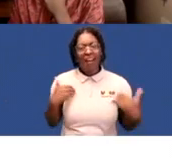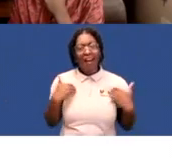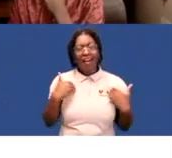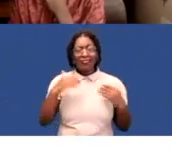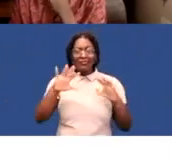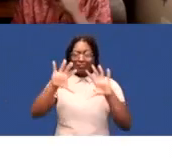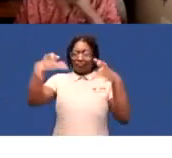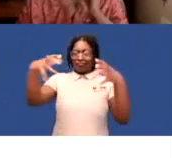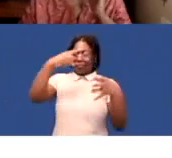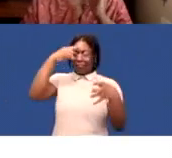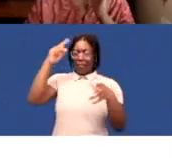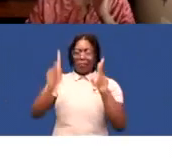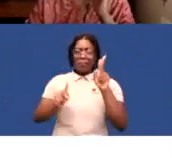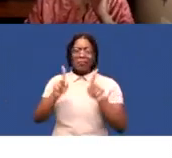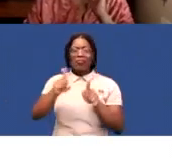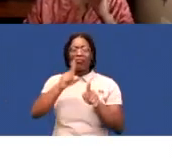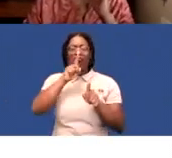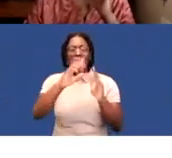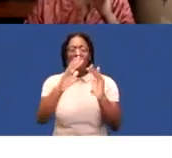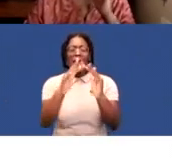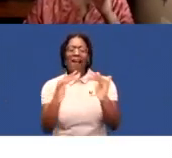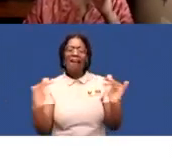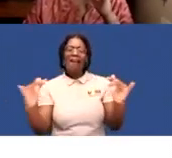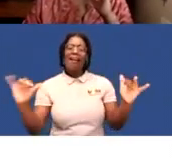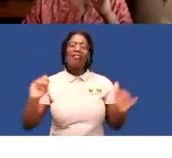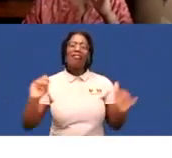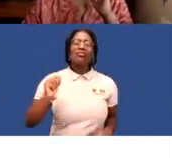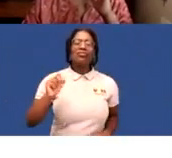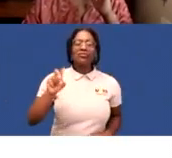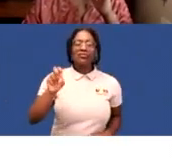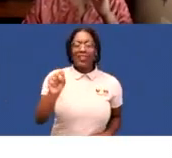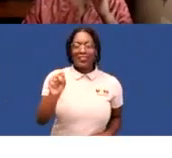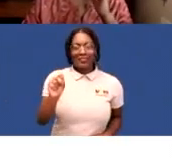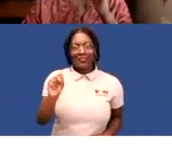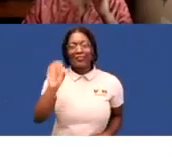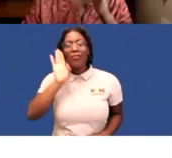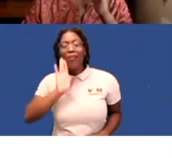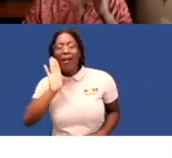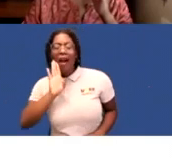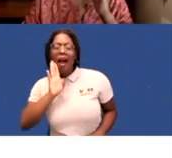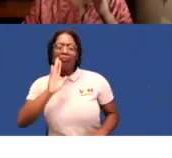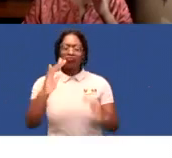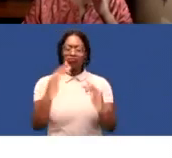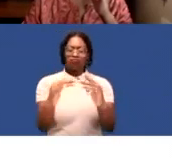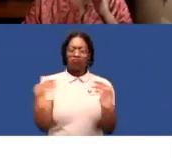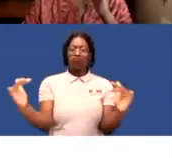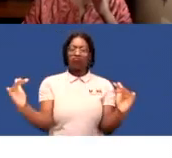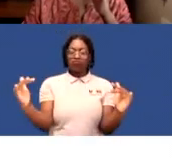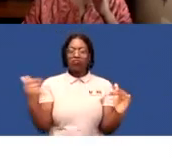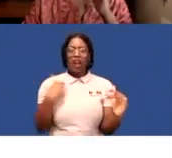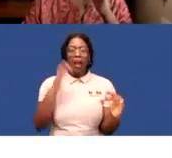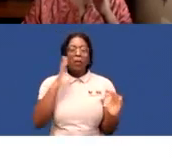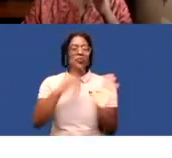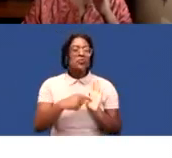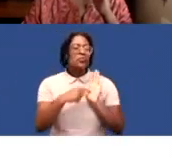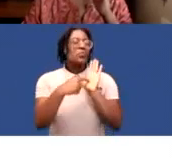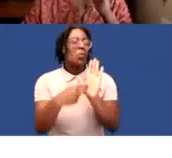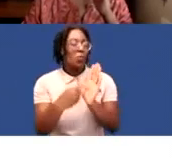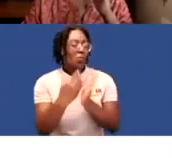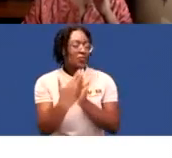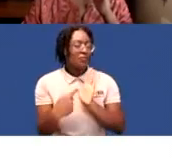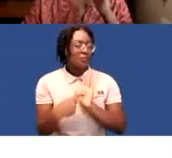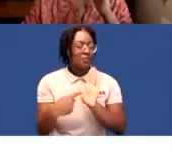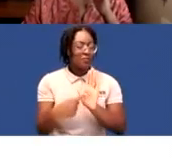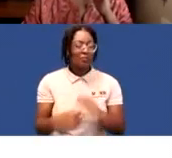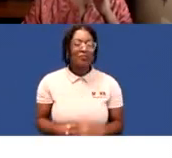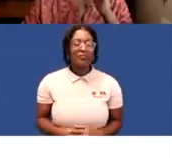about beautiful black people, and I have a few books to share with you to give you ideas. I start by reading My People by